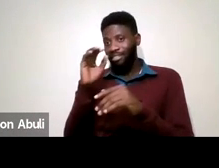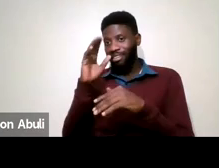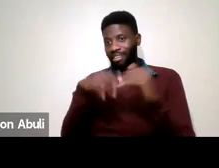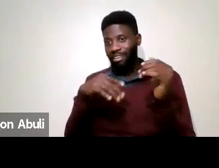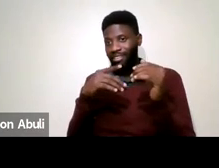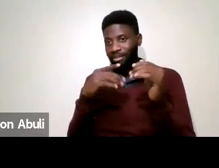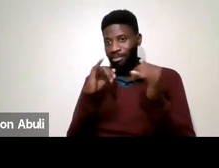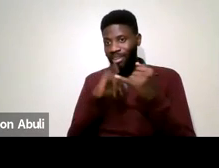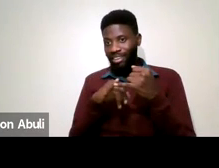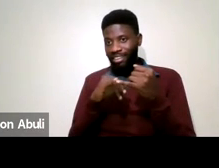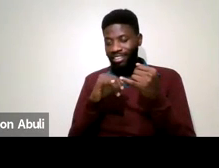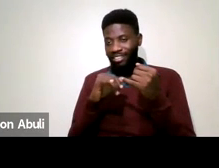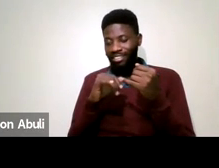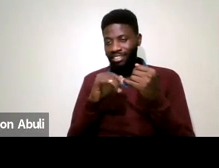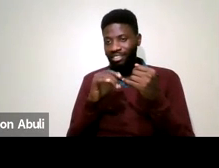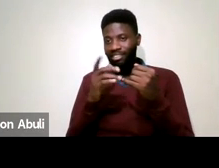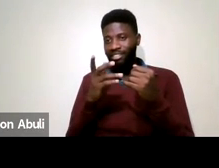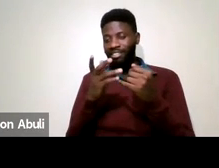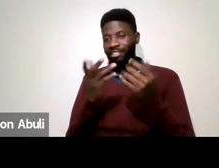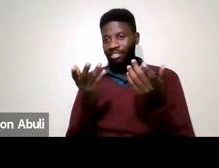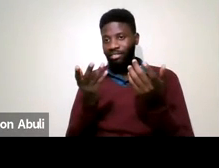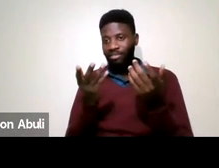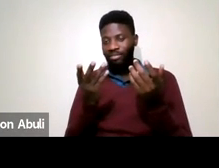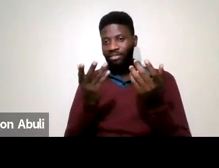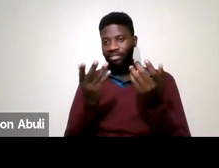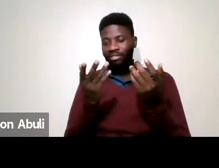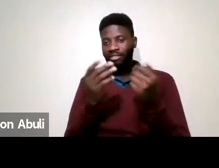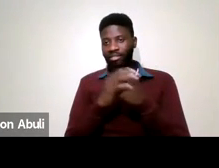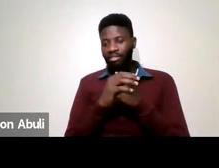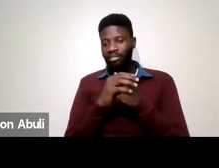Or is there any business that needs to be meticulous more than that?